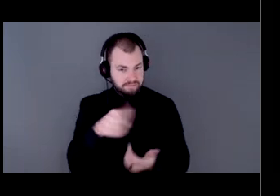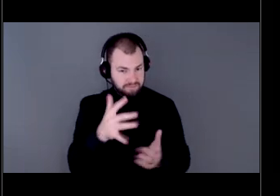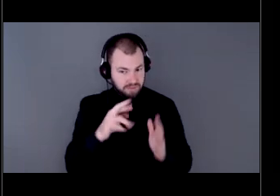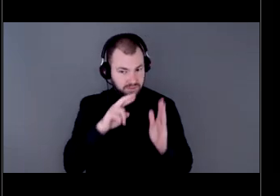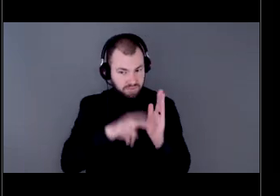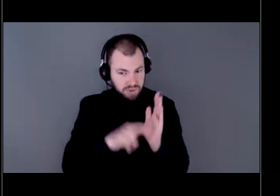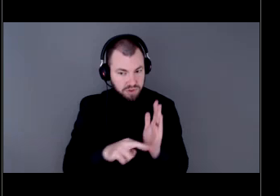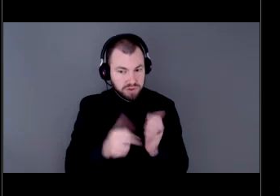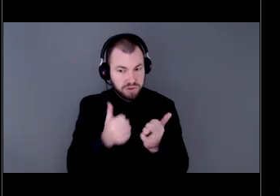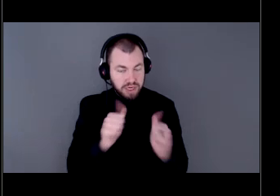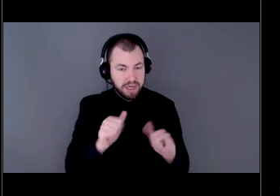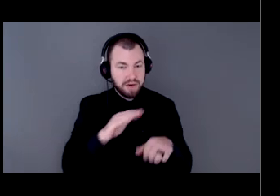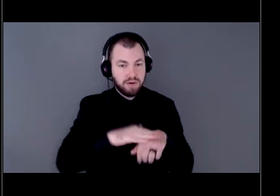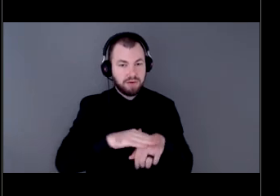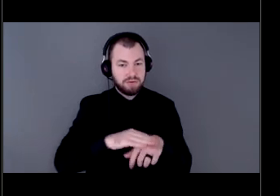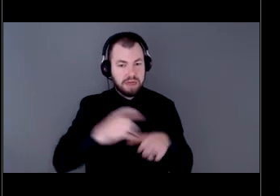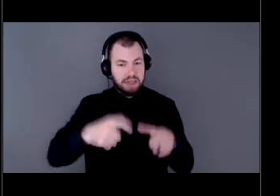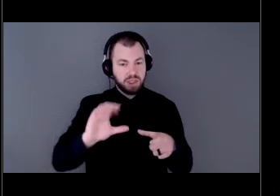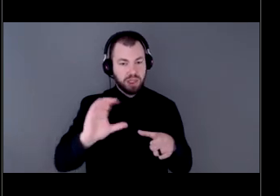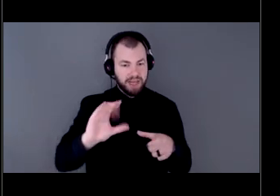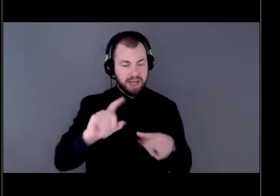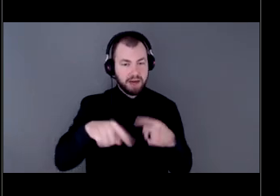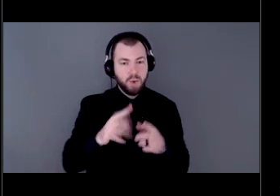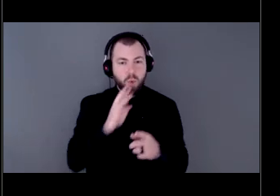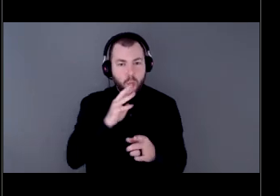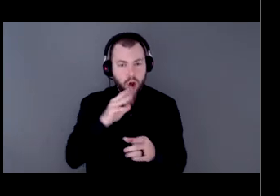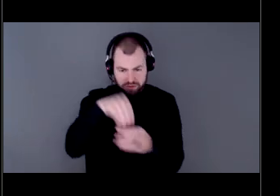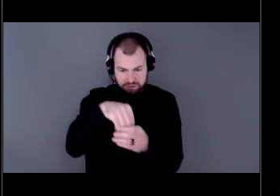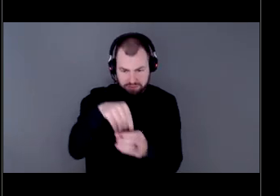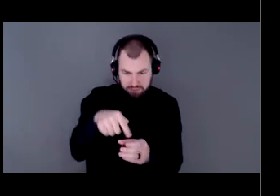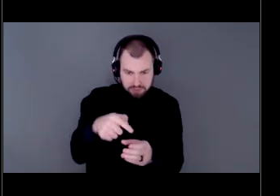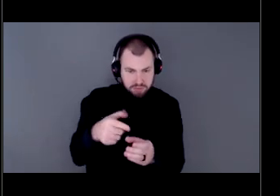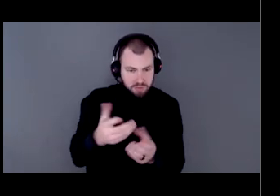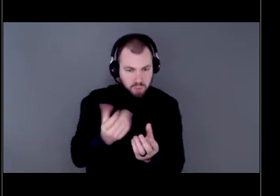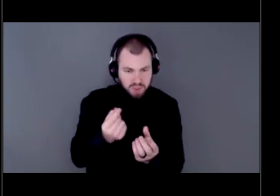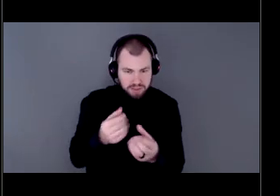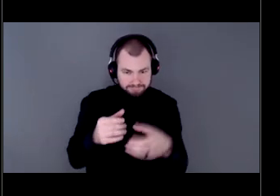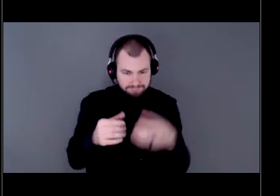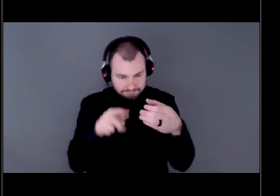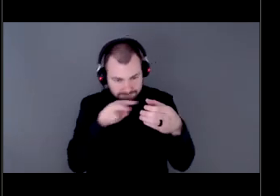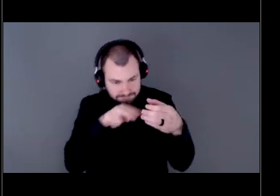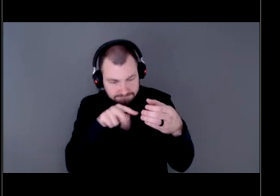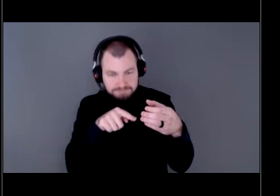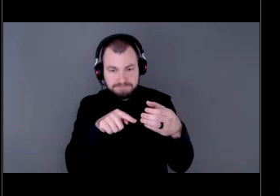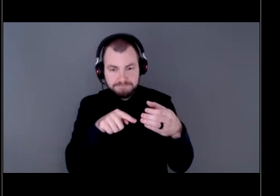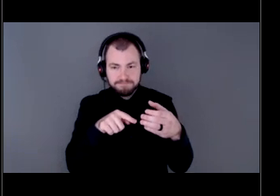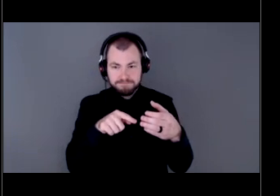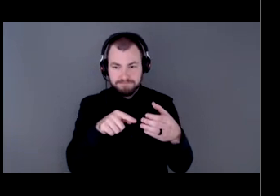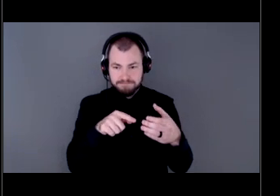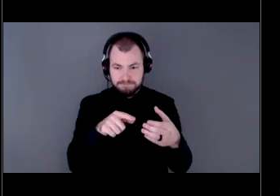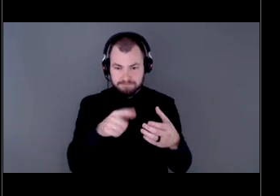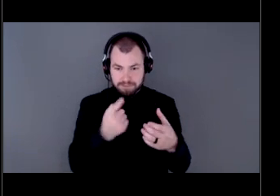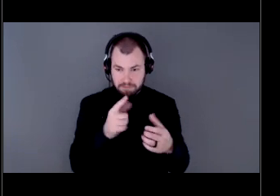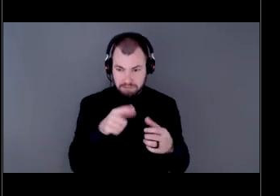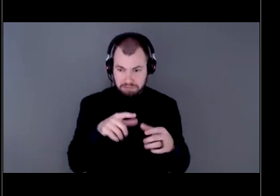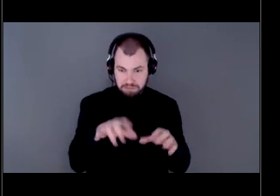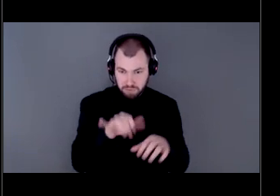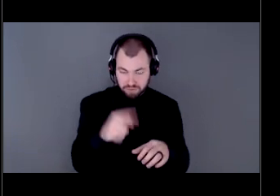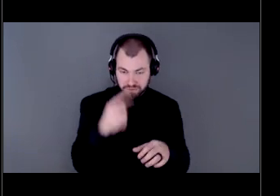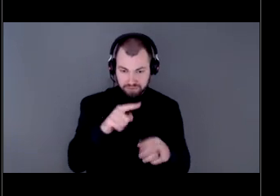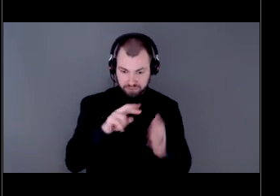Lake Champlain about the water and what's actually in the water. Is that used dominantly in the water?